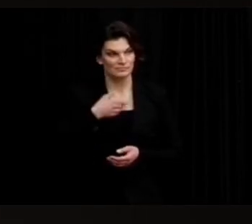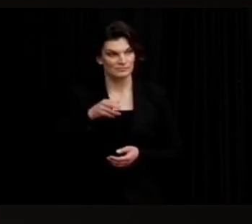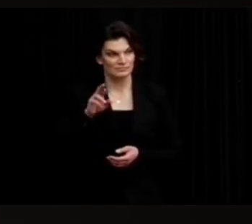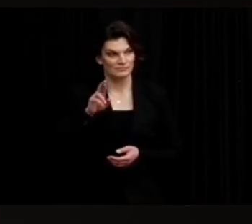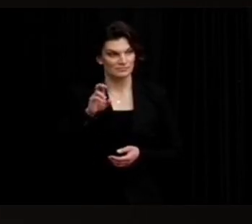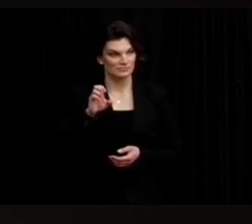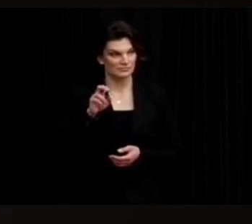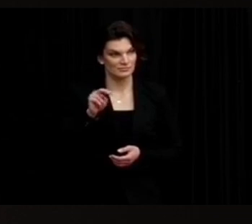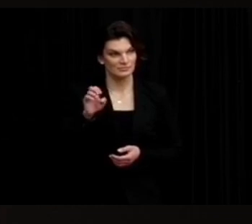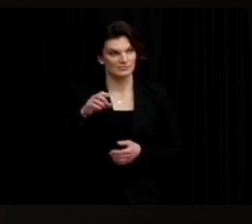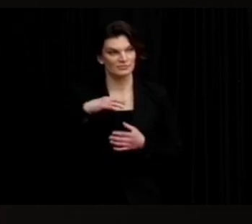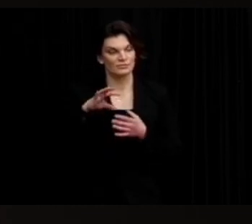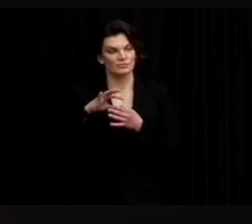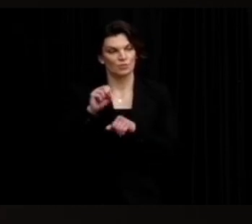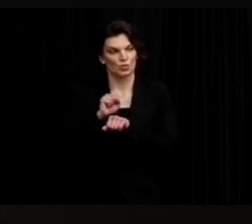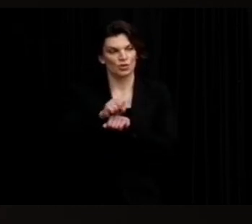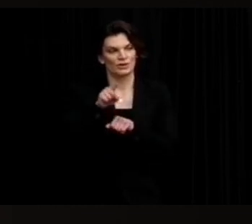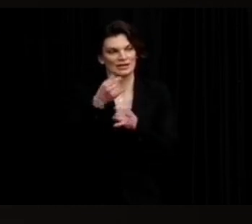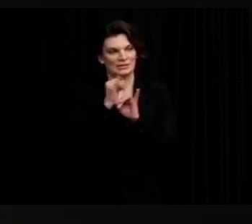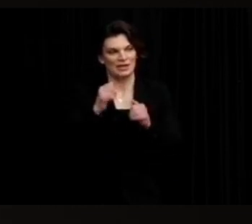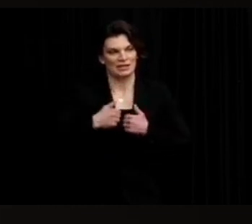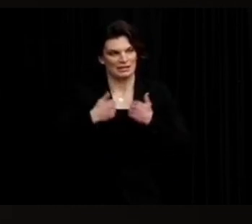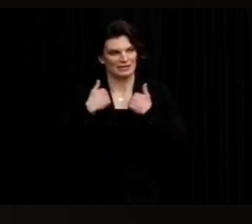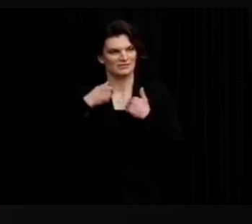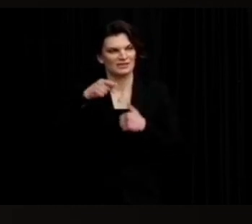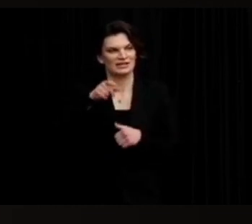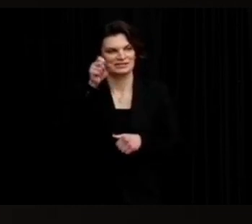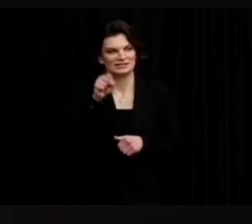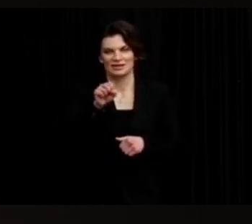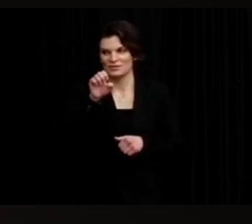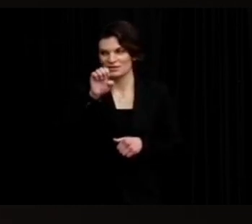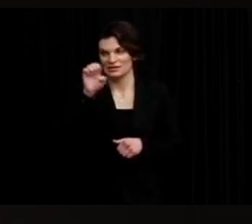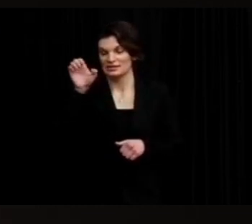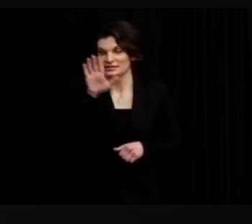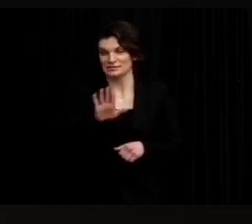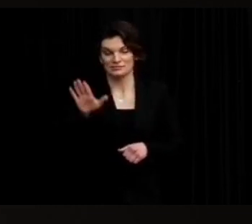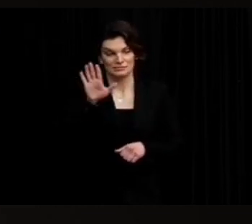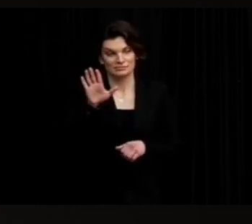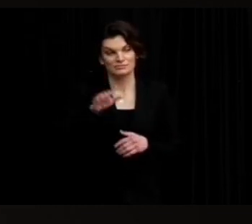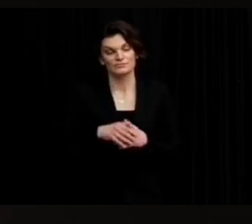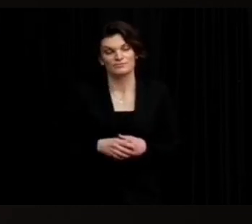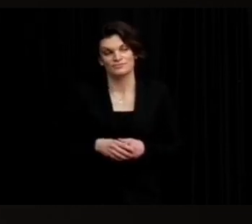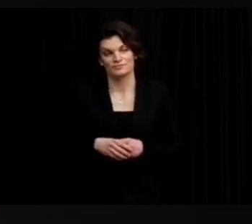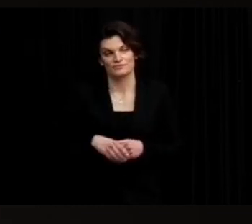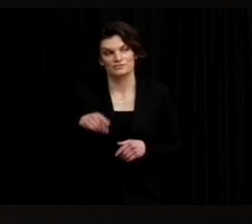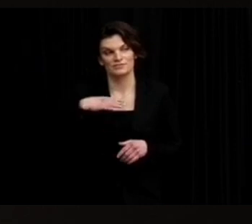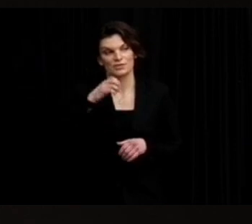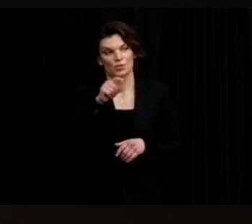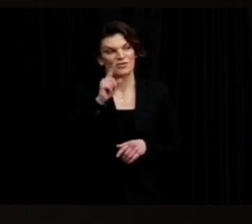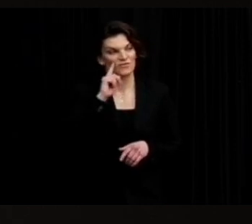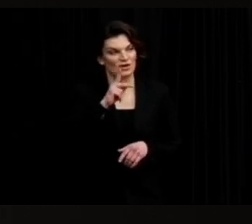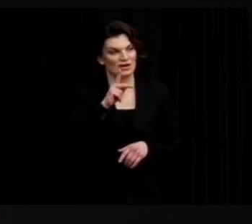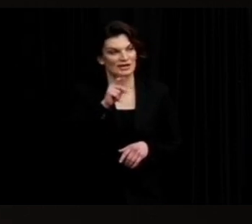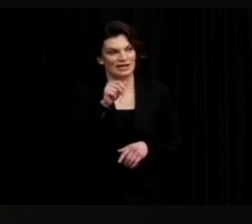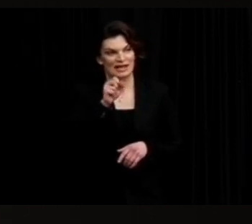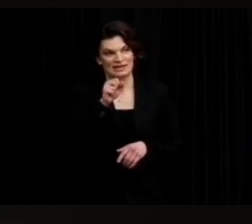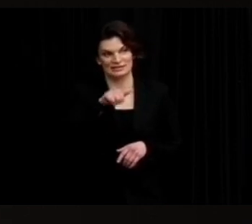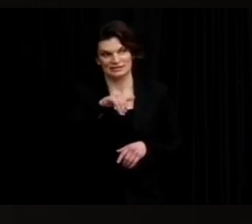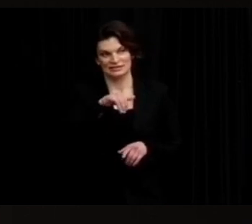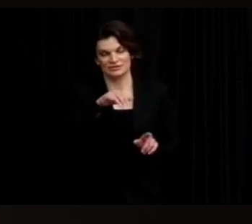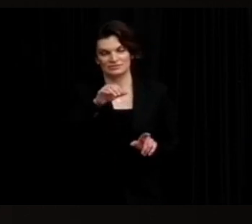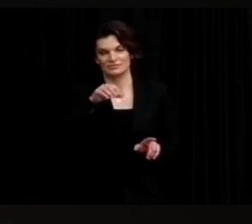Center for Independent Living in Southeast Michigan. My question is mainly for Casey, but also for